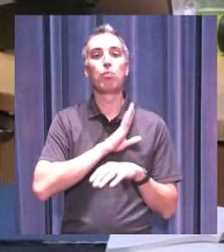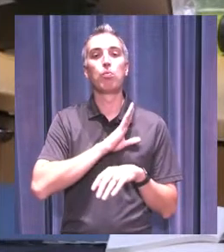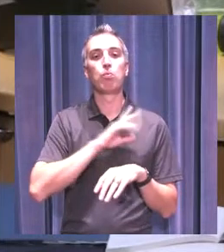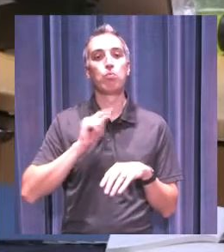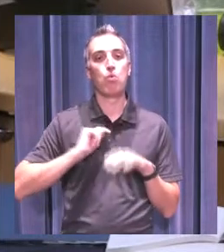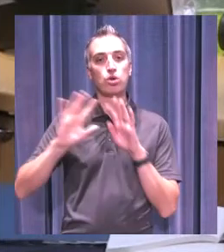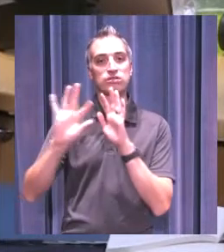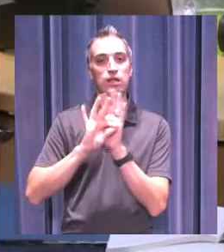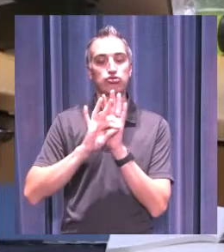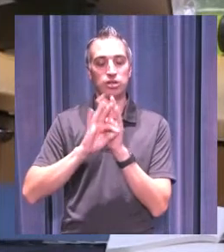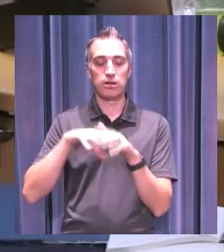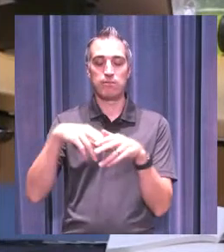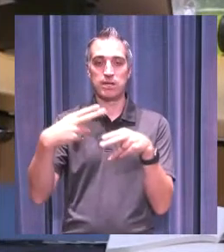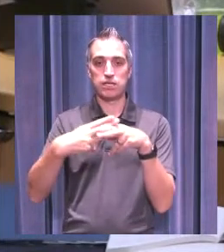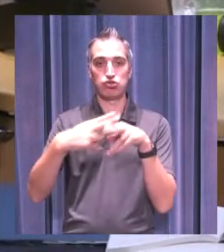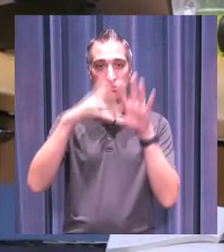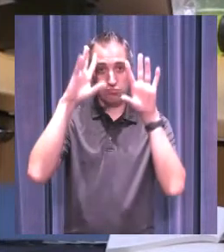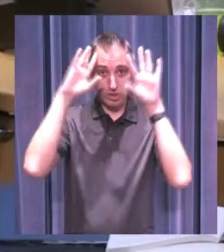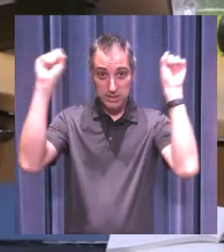president.